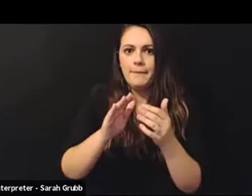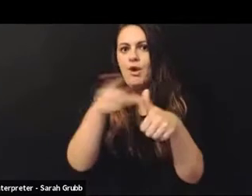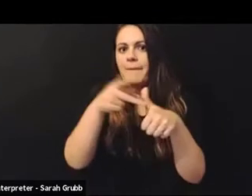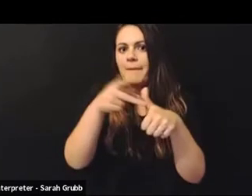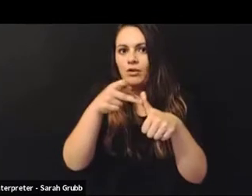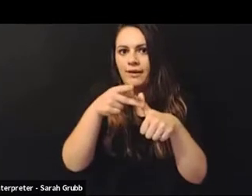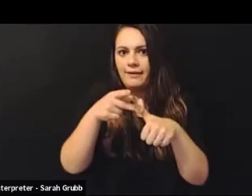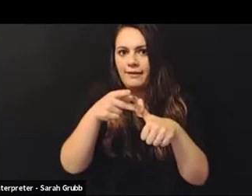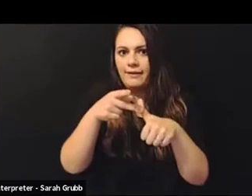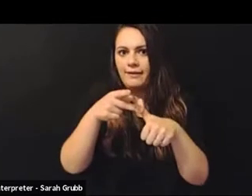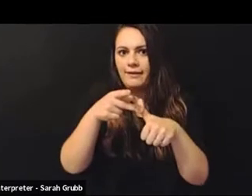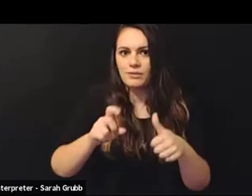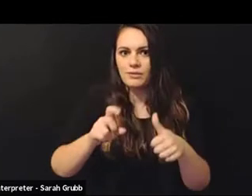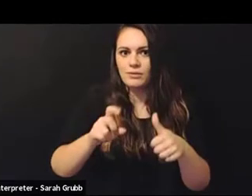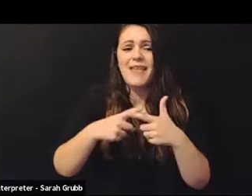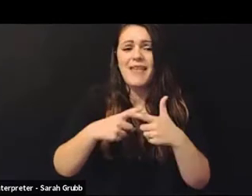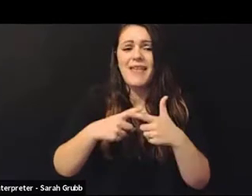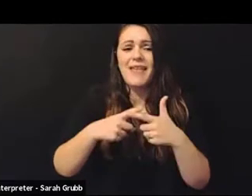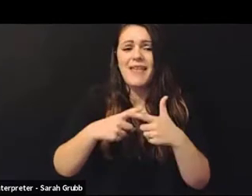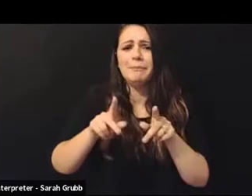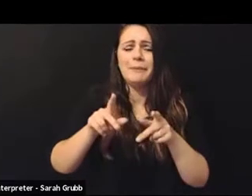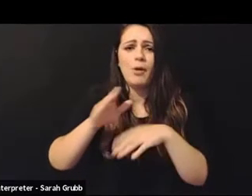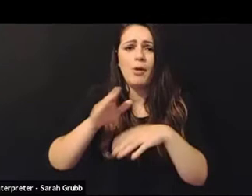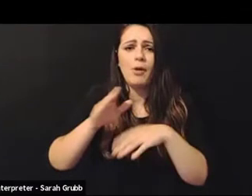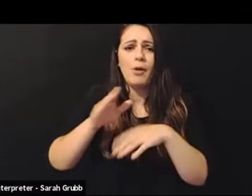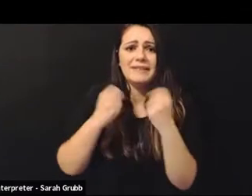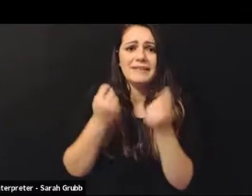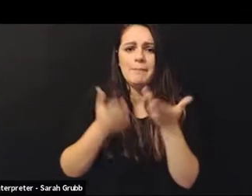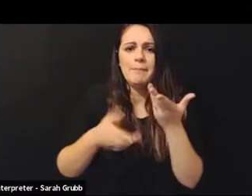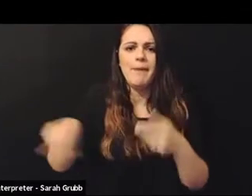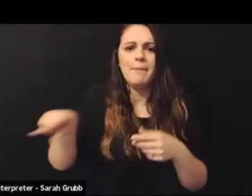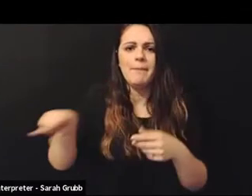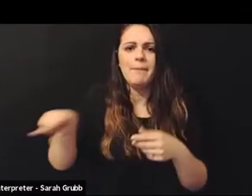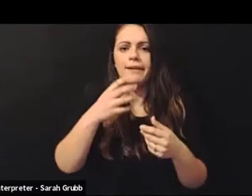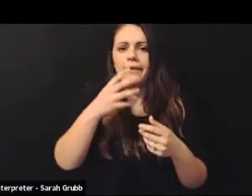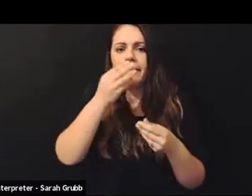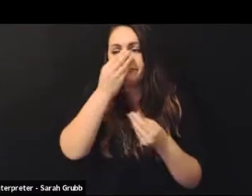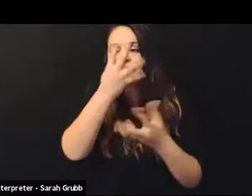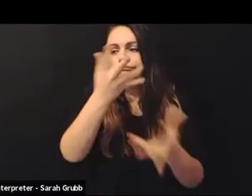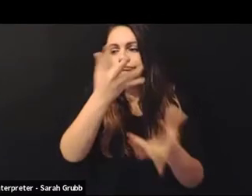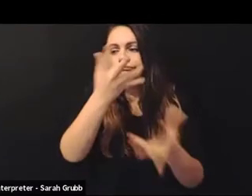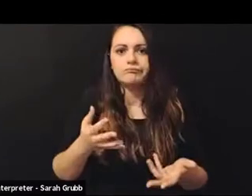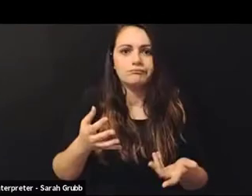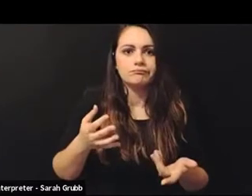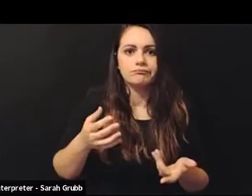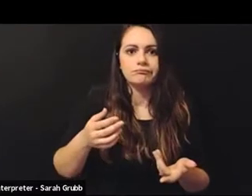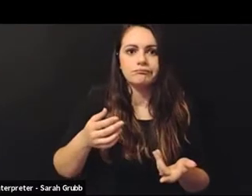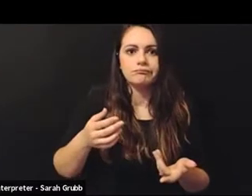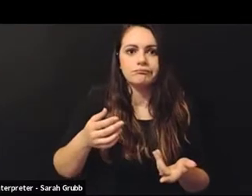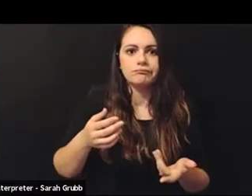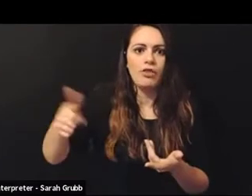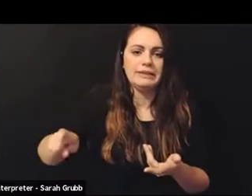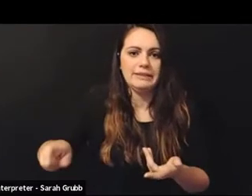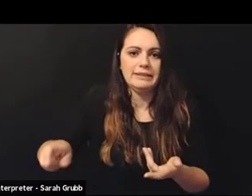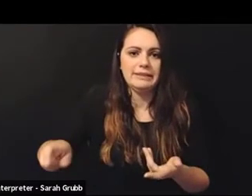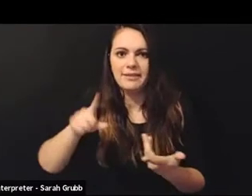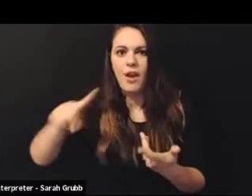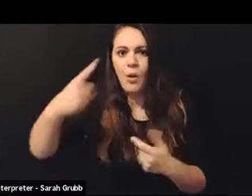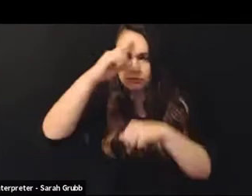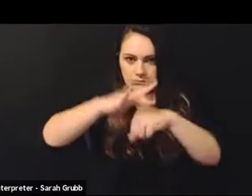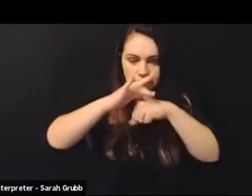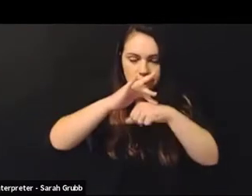about deafblindness or about charge syndrome. So everybody just sees the kid as autistic and doesn't think about the